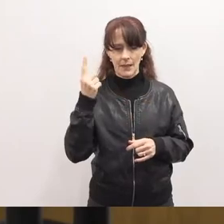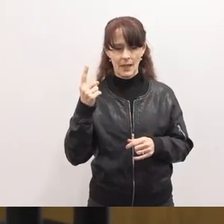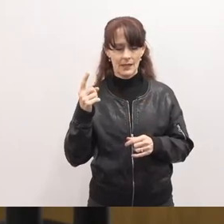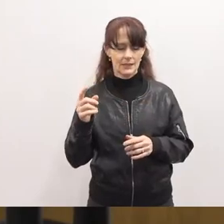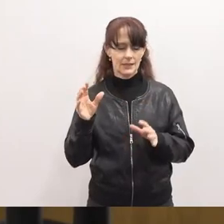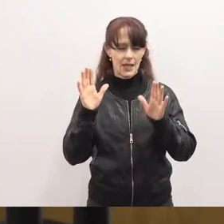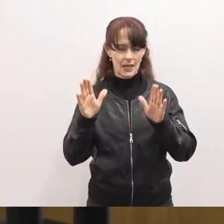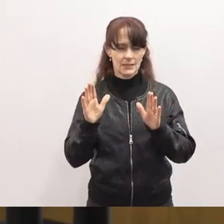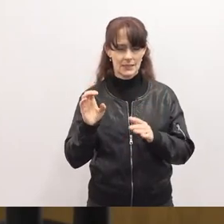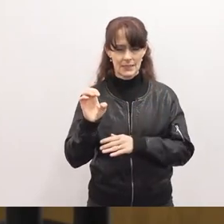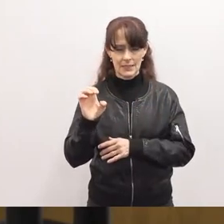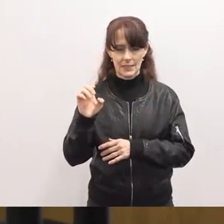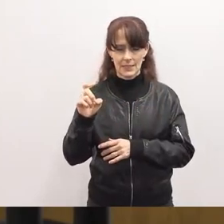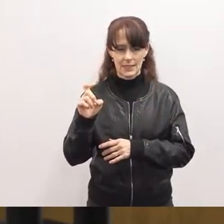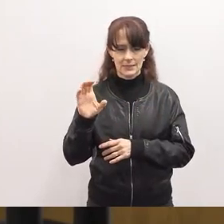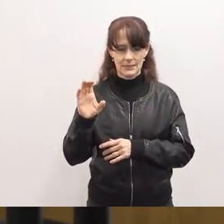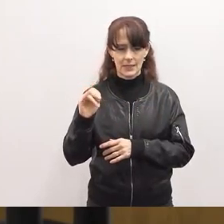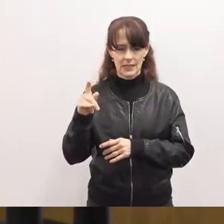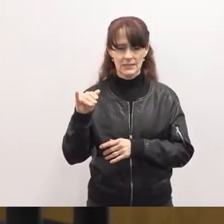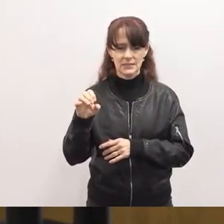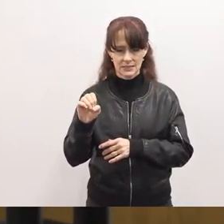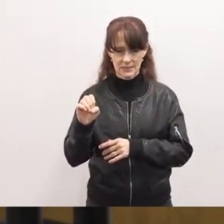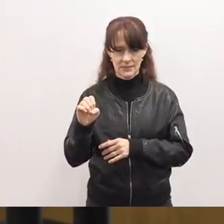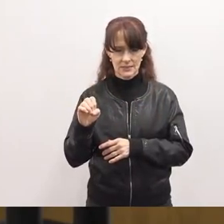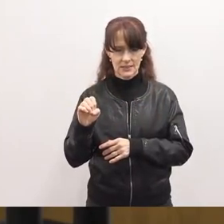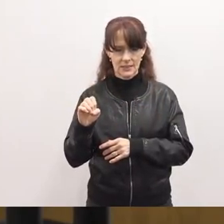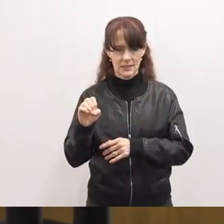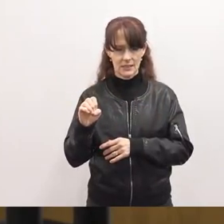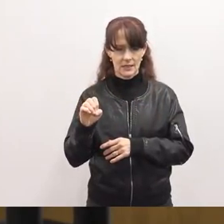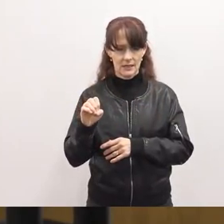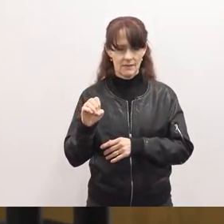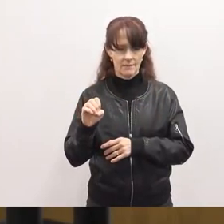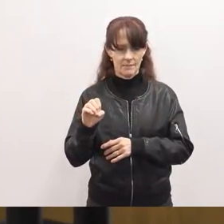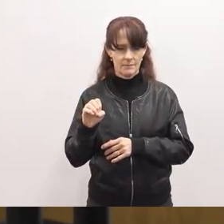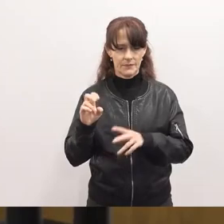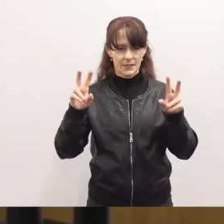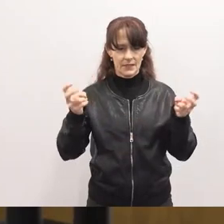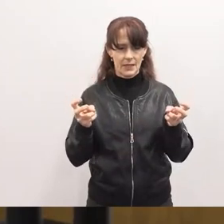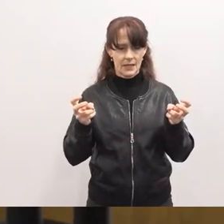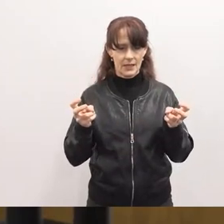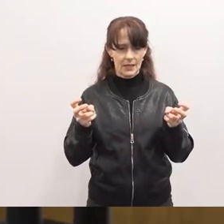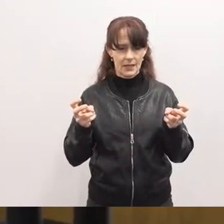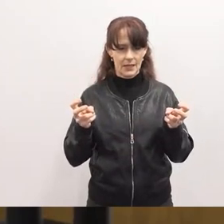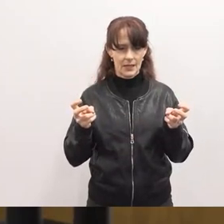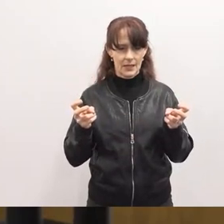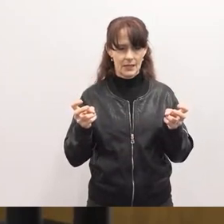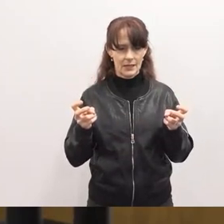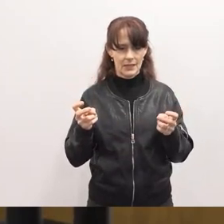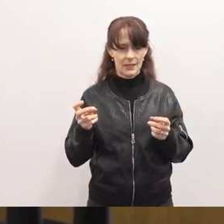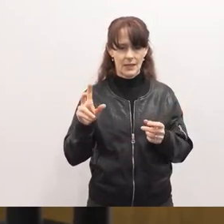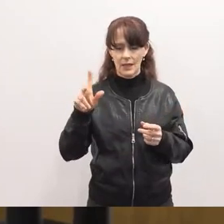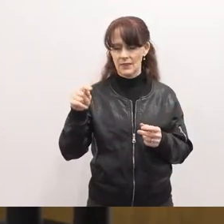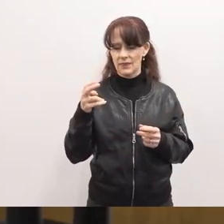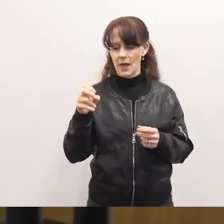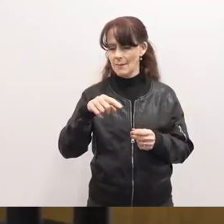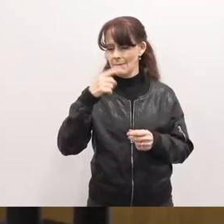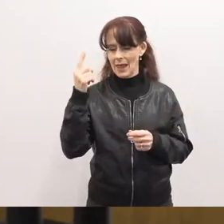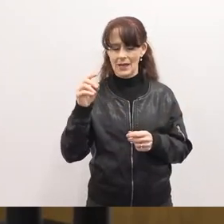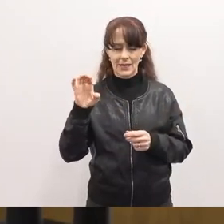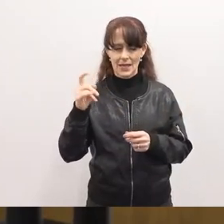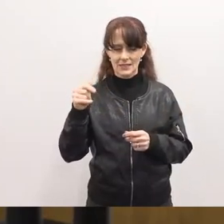LBUSD.com/Black Excellence, if I'm not mistaken. No, yes. And it is titled, It's the Black Excellence for Me. So I'm